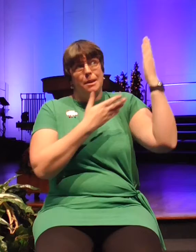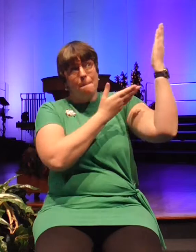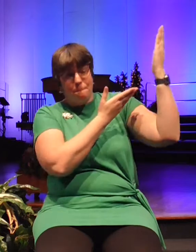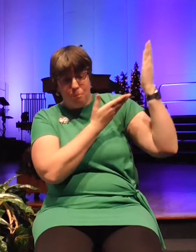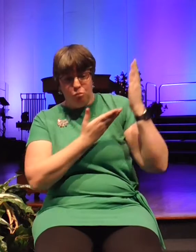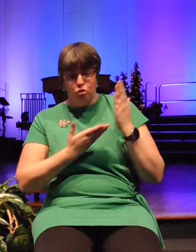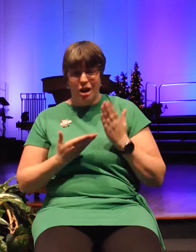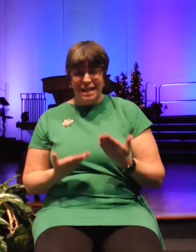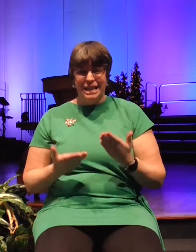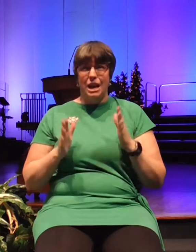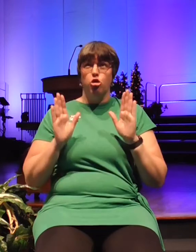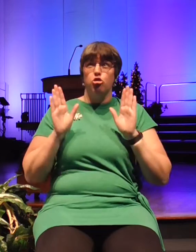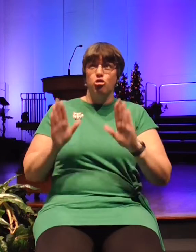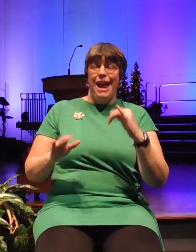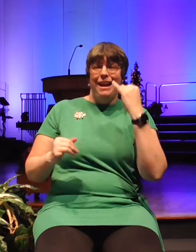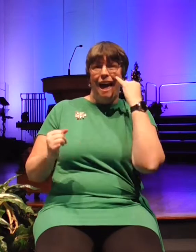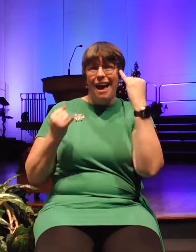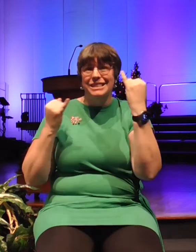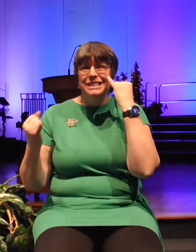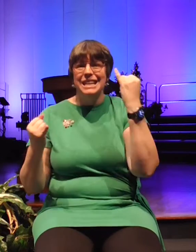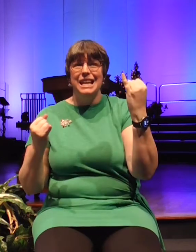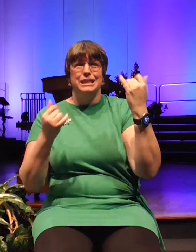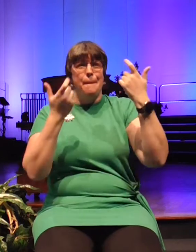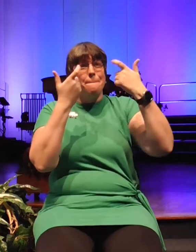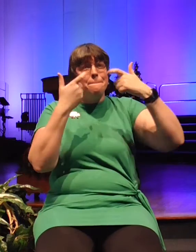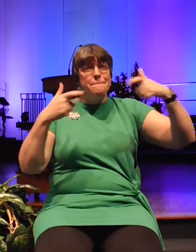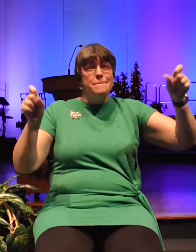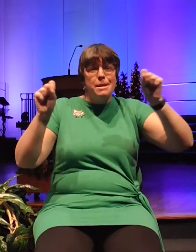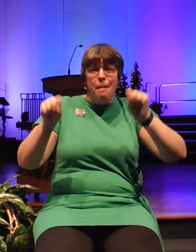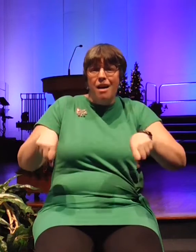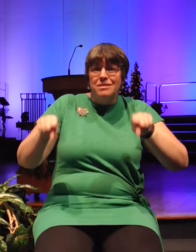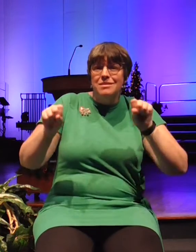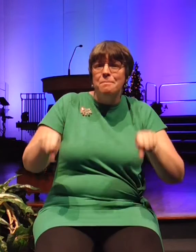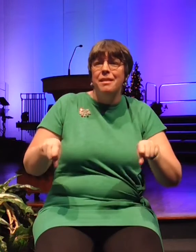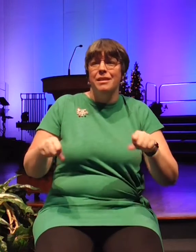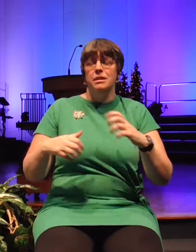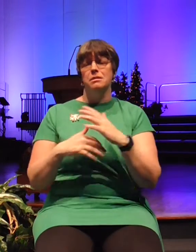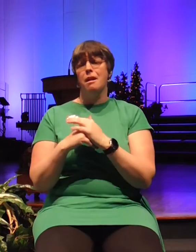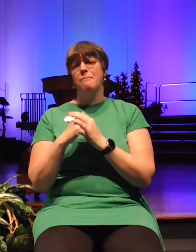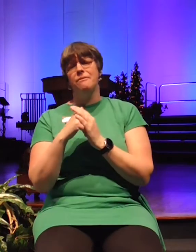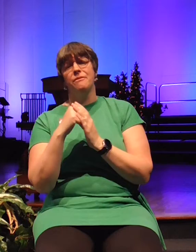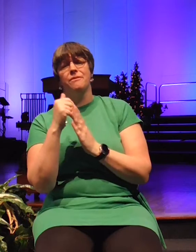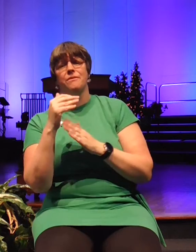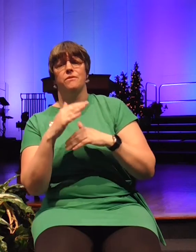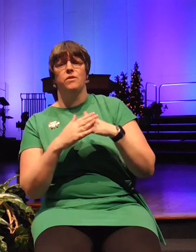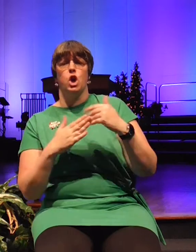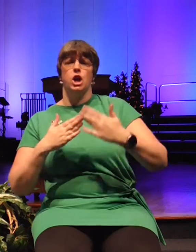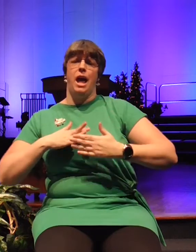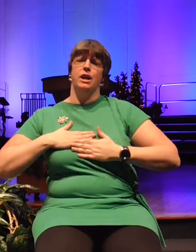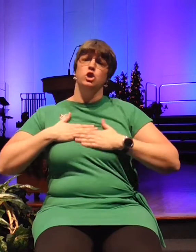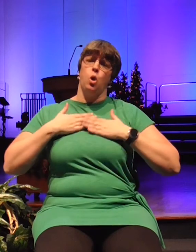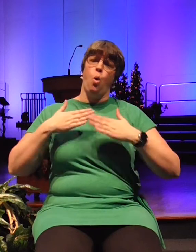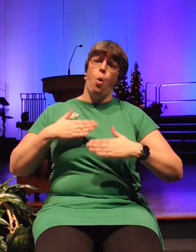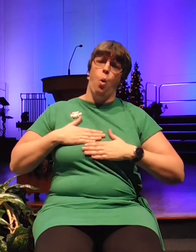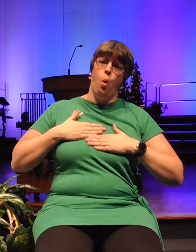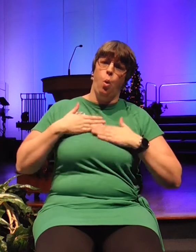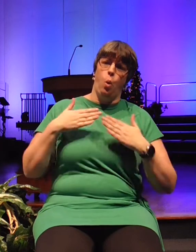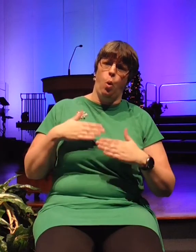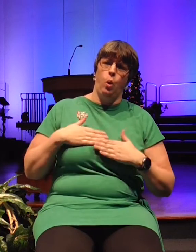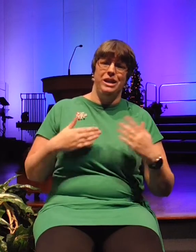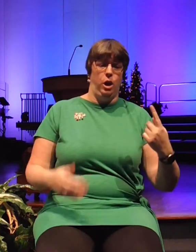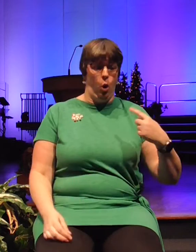bringing great ideas, big possibilities, comfort, and joy.